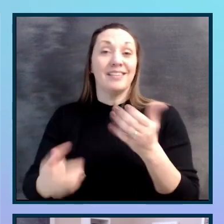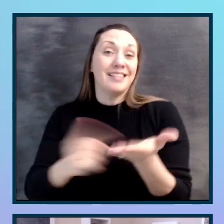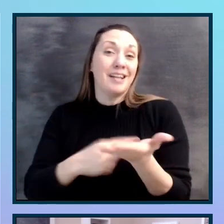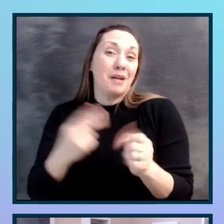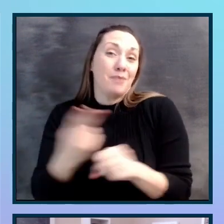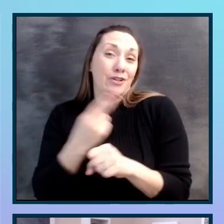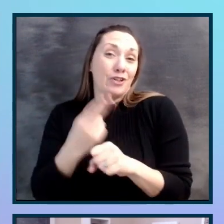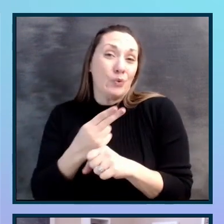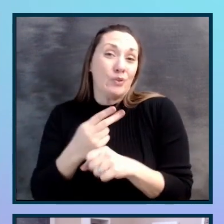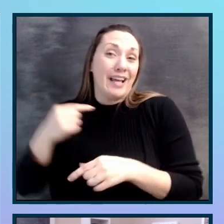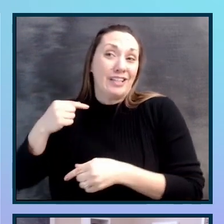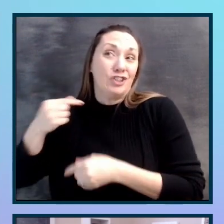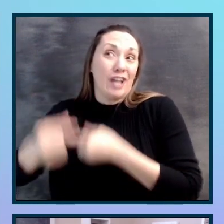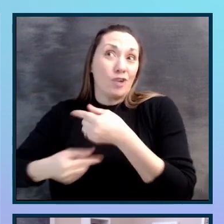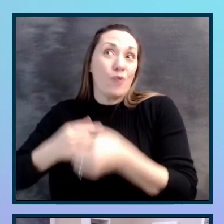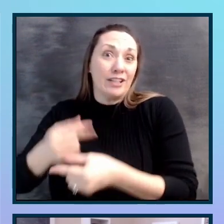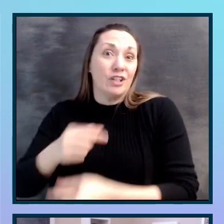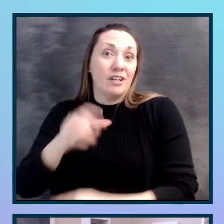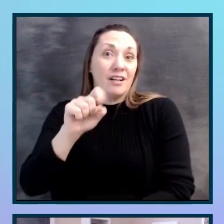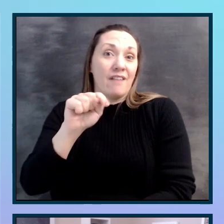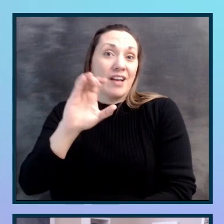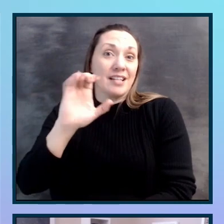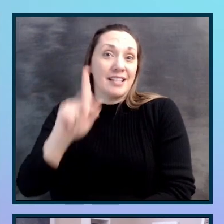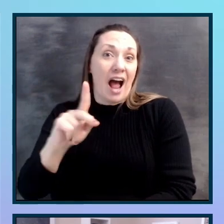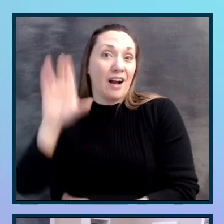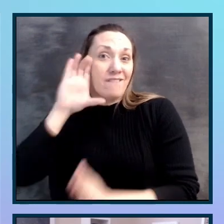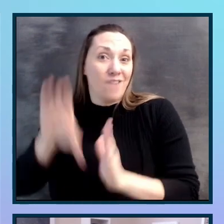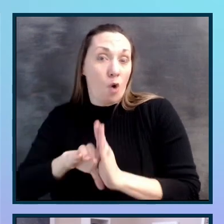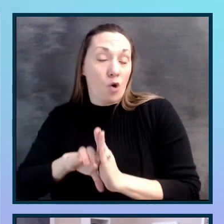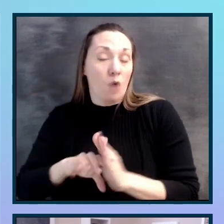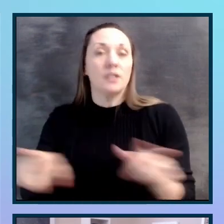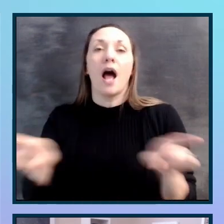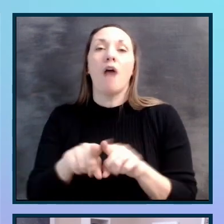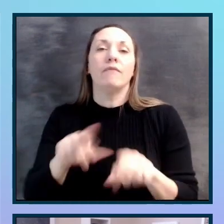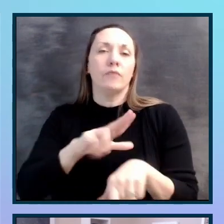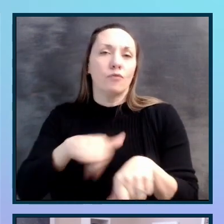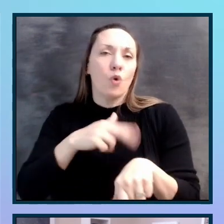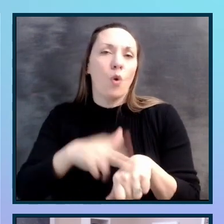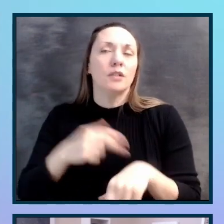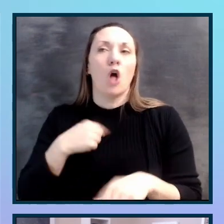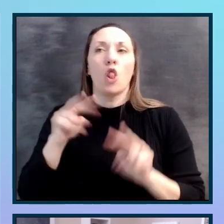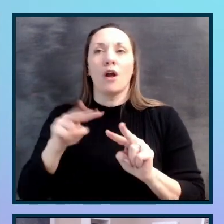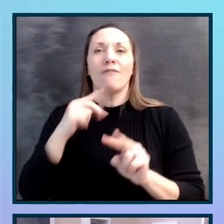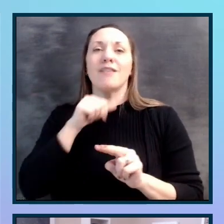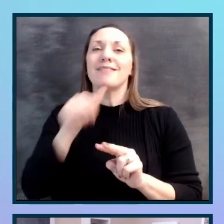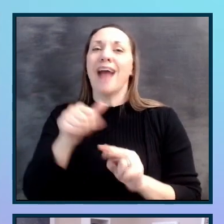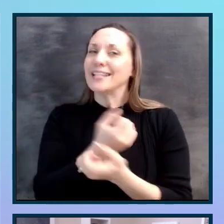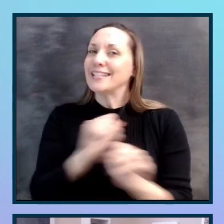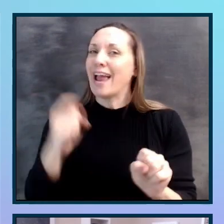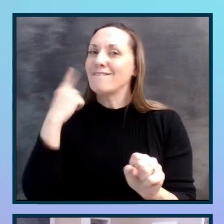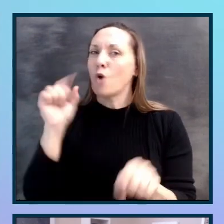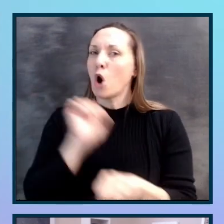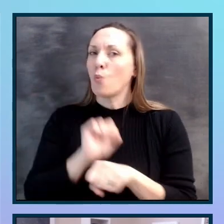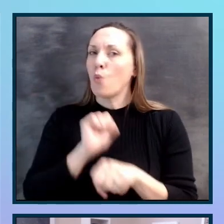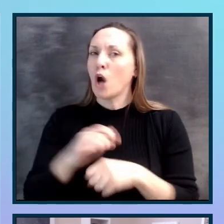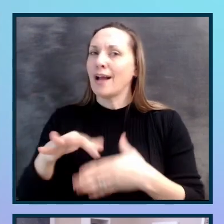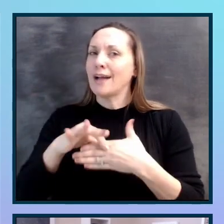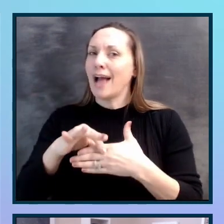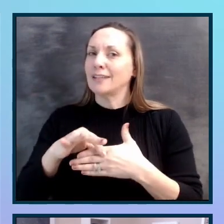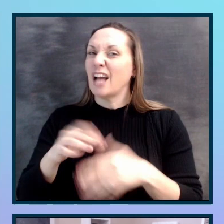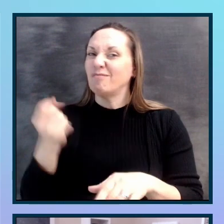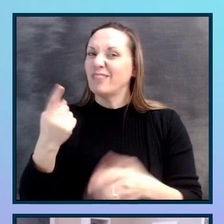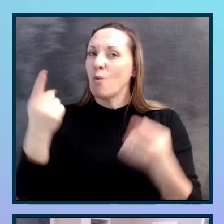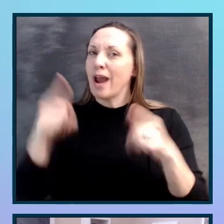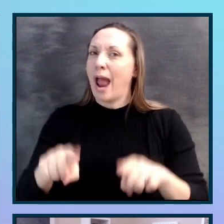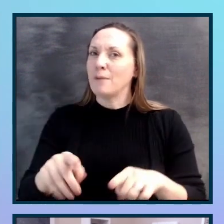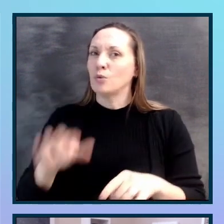in the generation of stock photos. And of course, looking for not safe for work content. And what happens when an AI